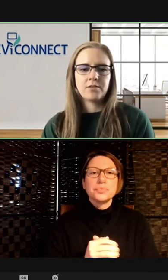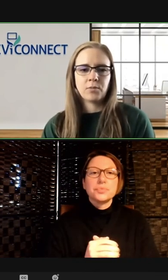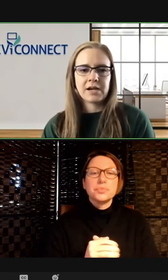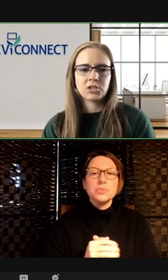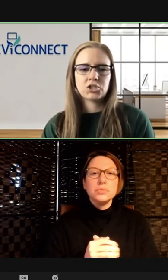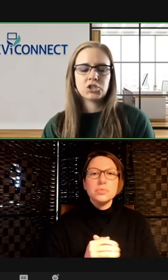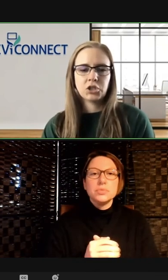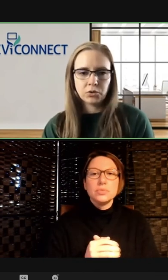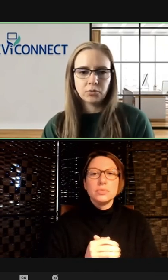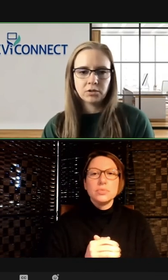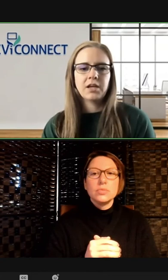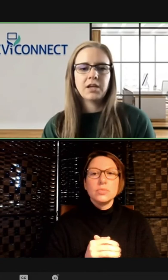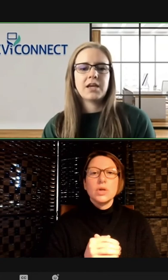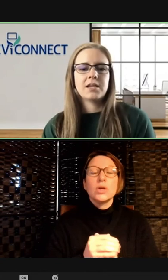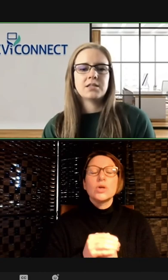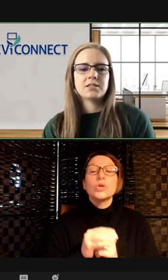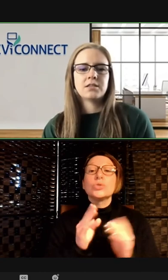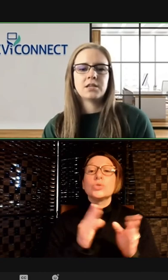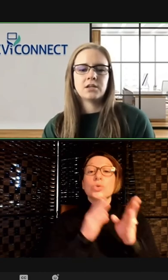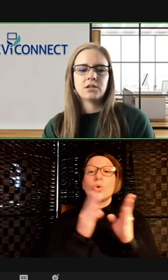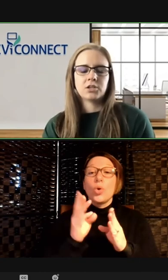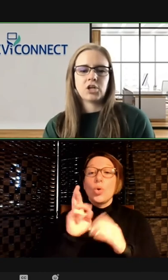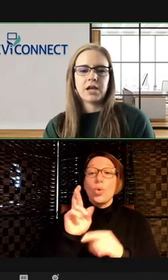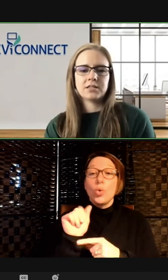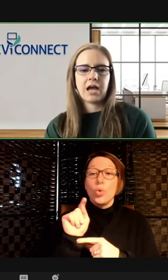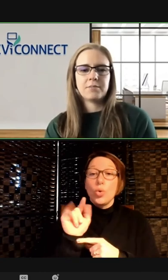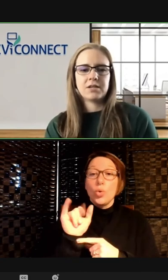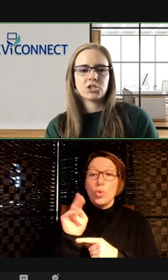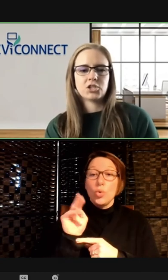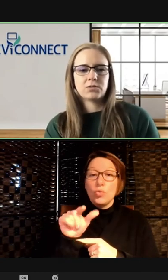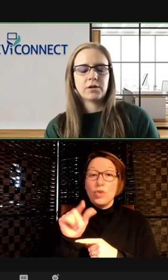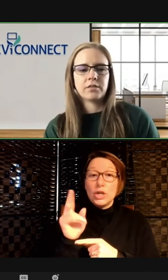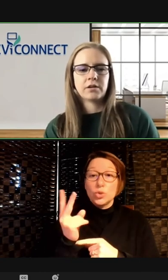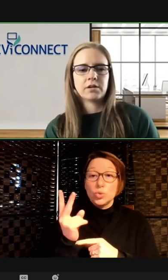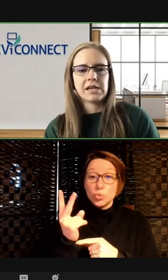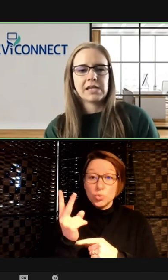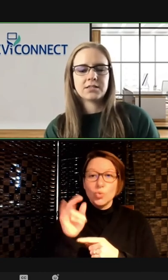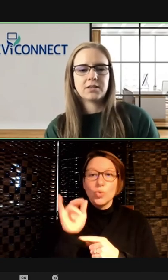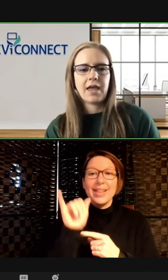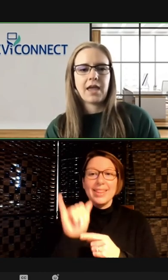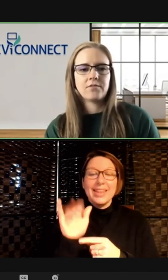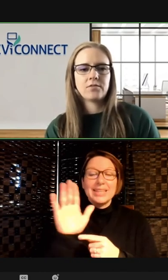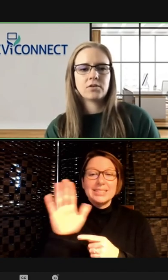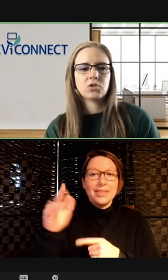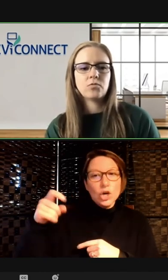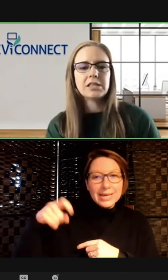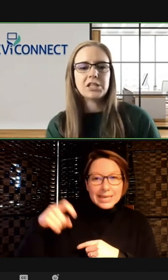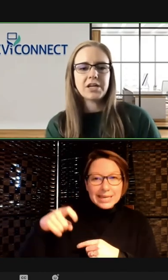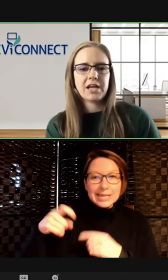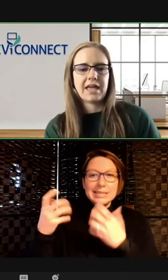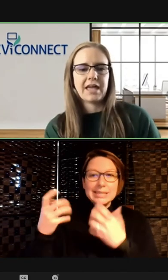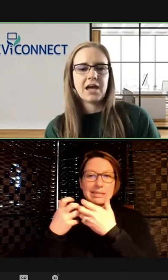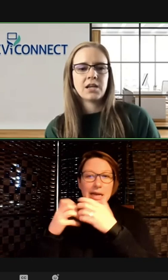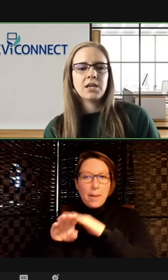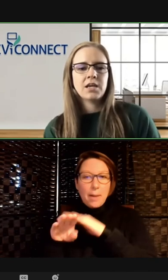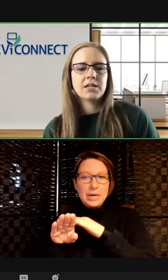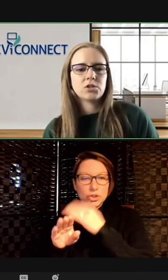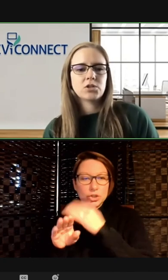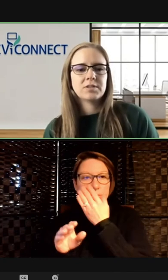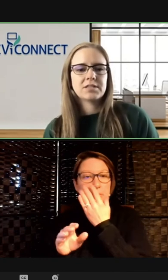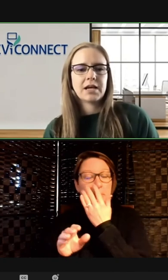that the rating 2 is the child's accommodations, or their needs that they have. So if we look at